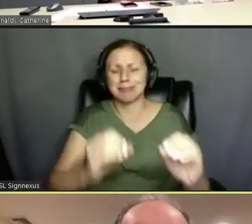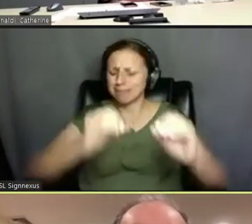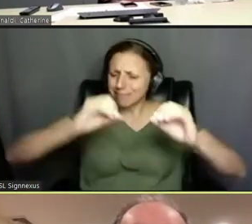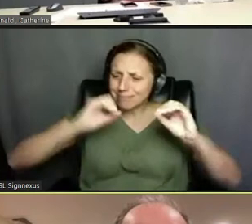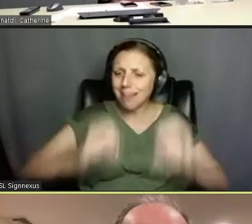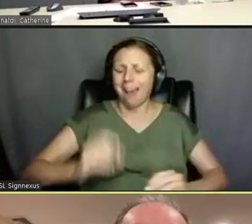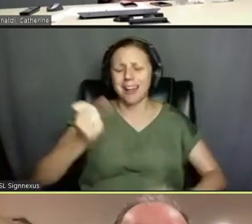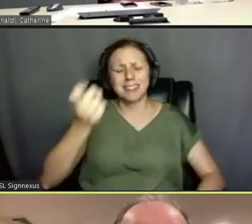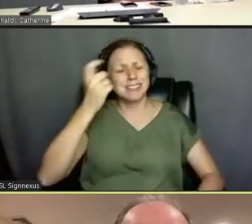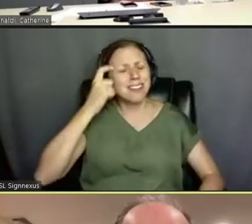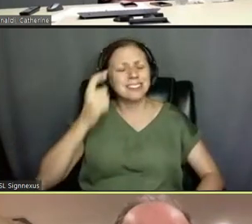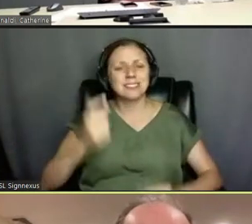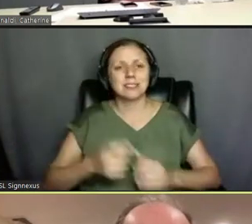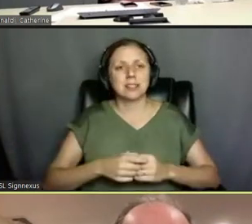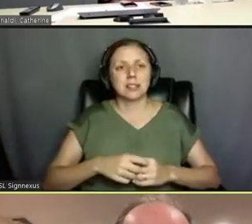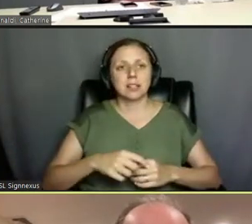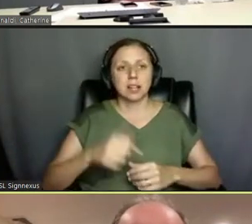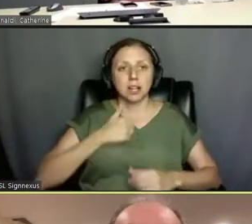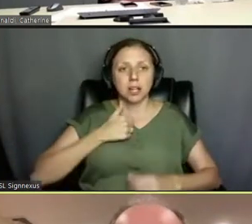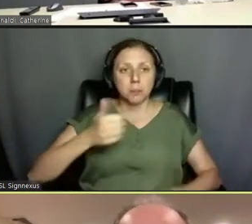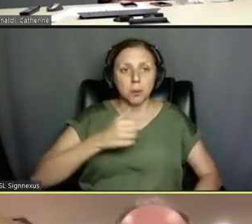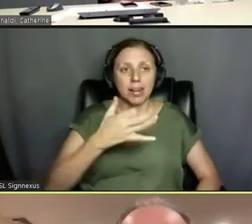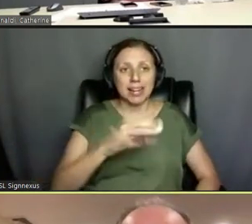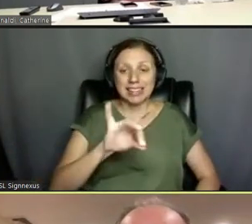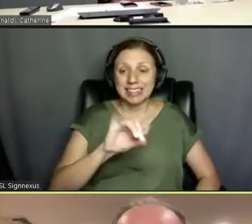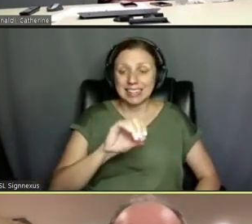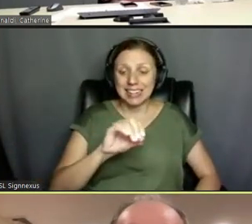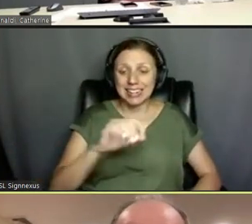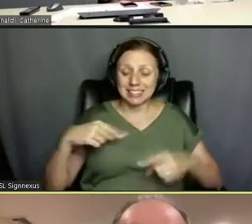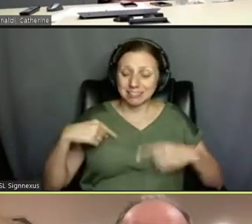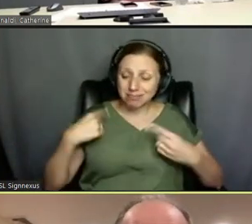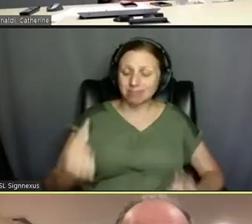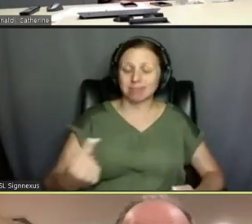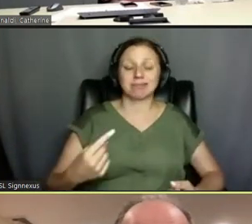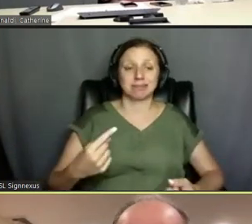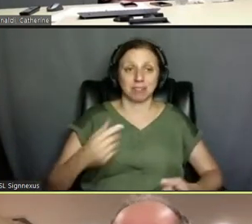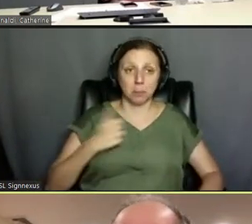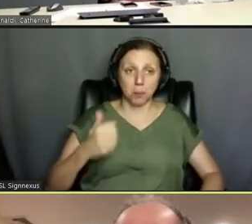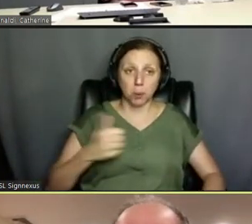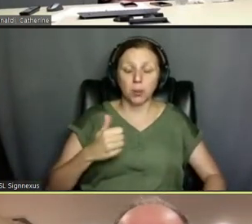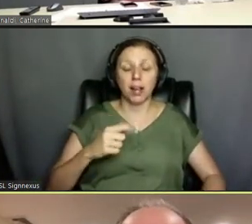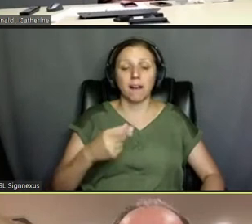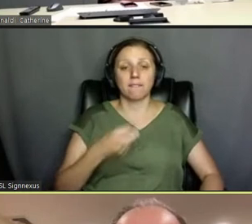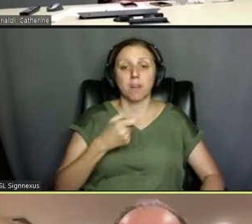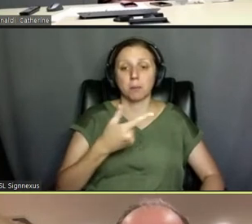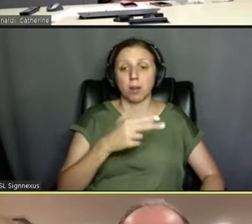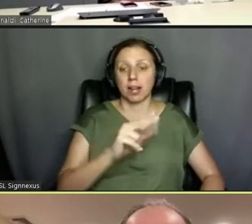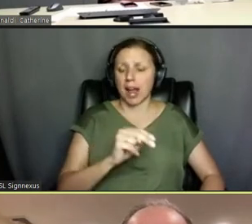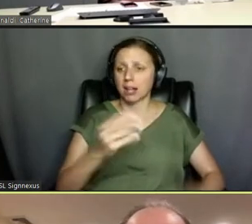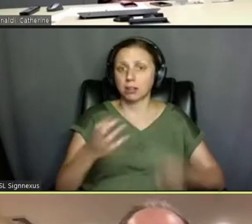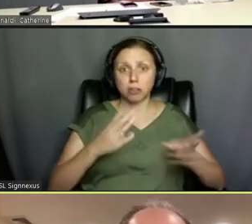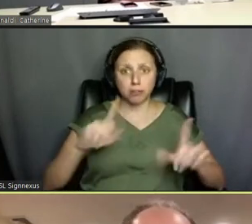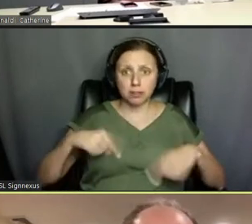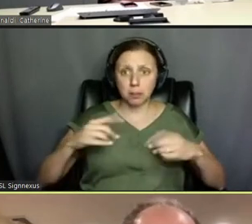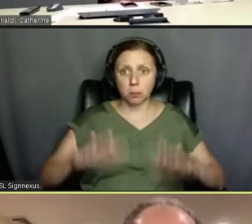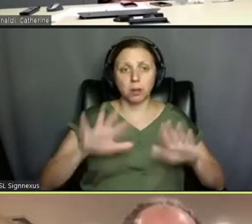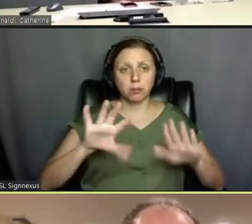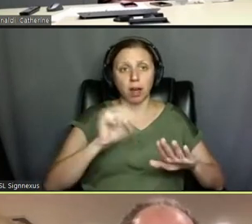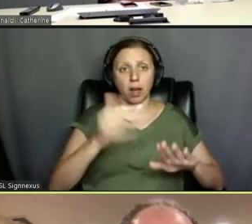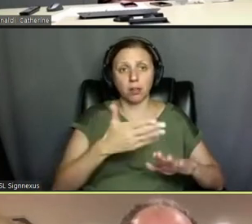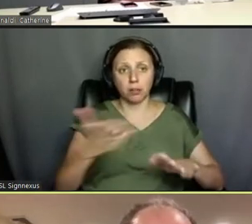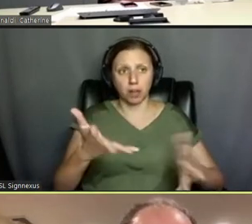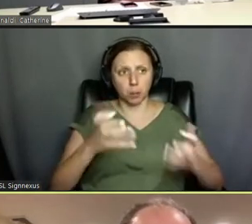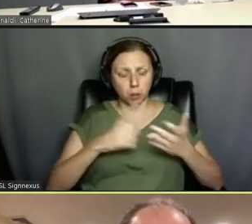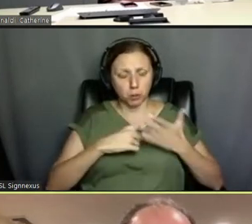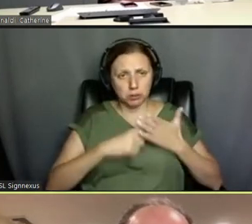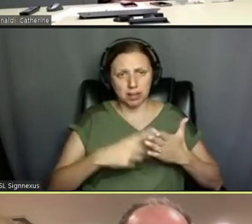the railroad since 1980 from Great Neck, and the service has been wonderful. The other thing I want to talk about, and a couple of people have